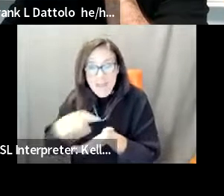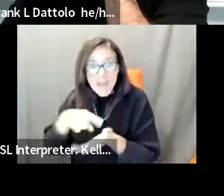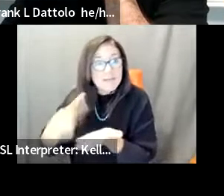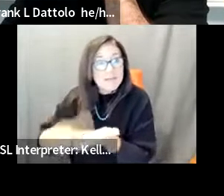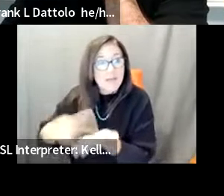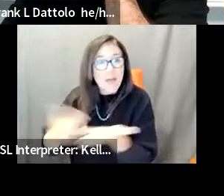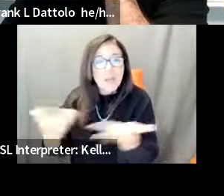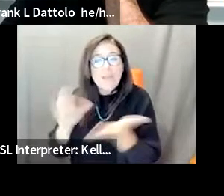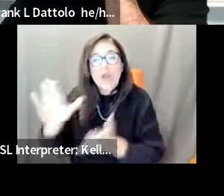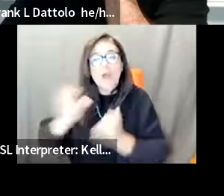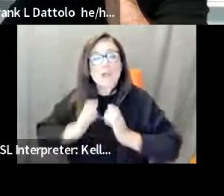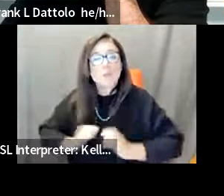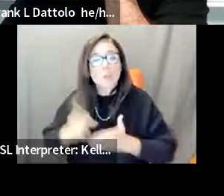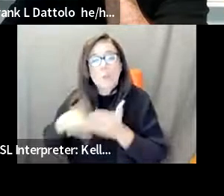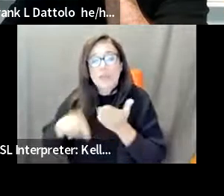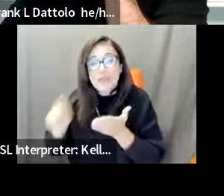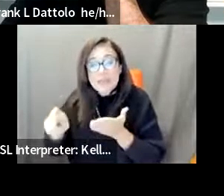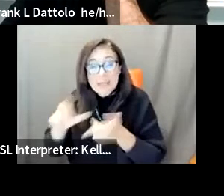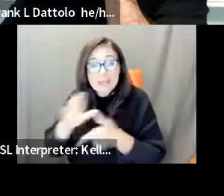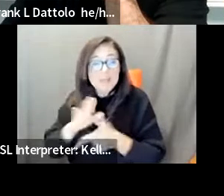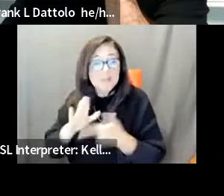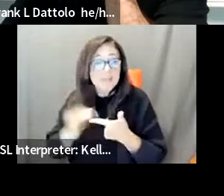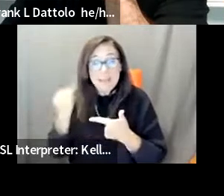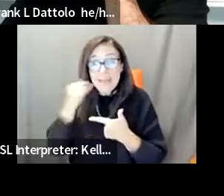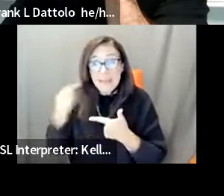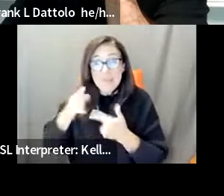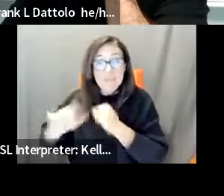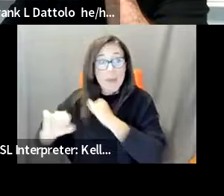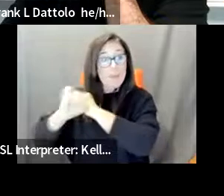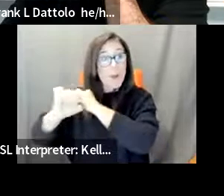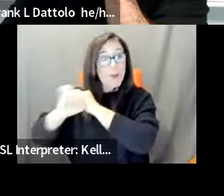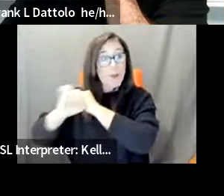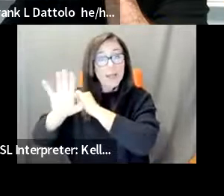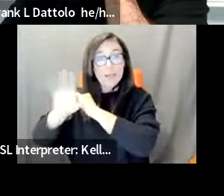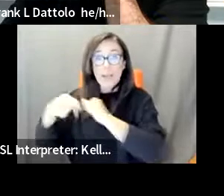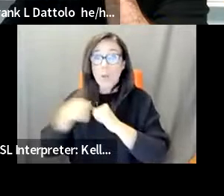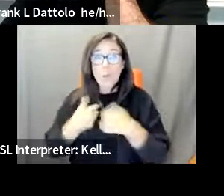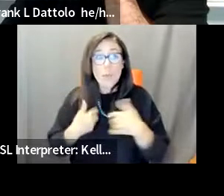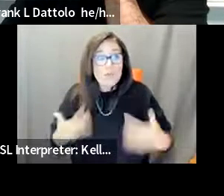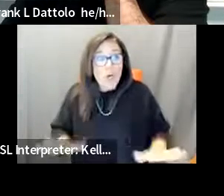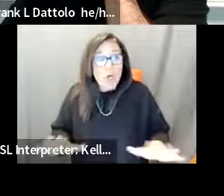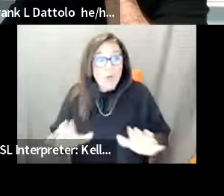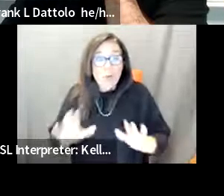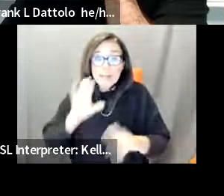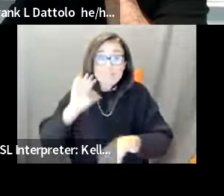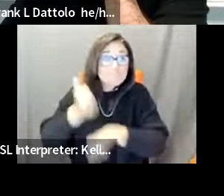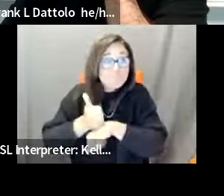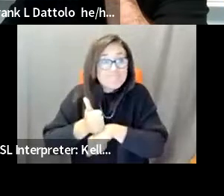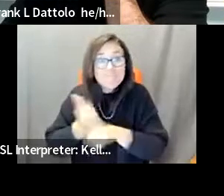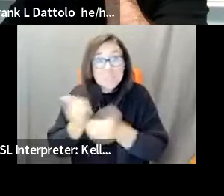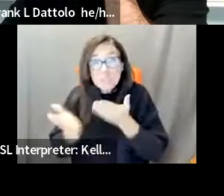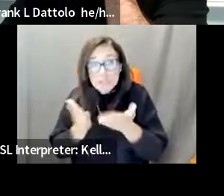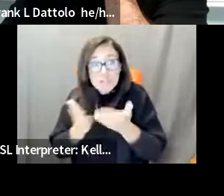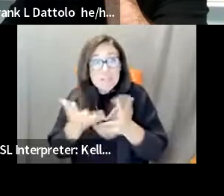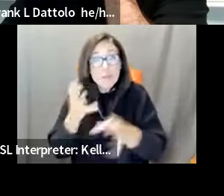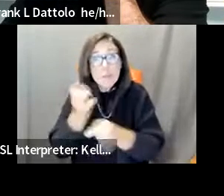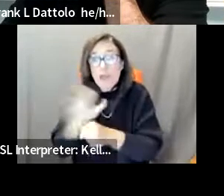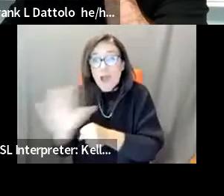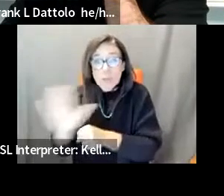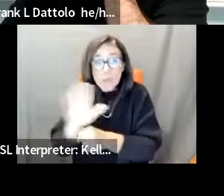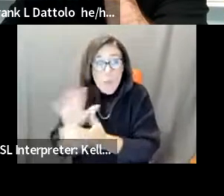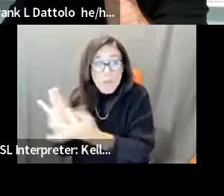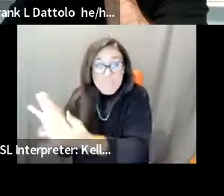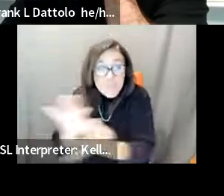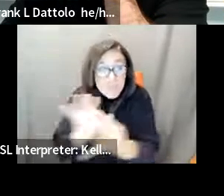know, saying that some type of statement that is inviting for customers who have